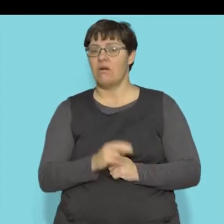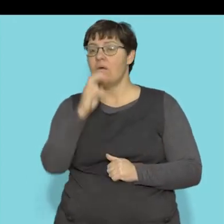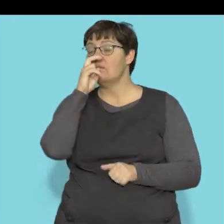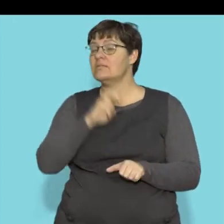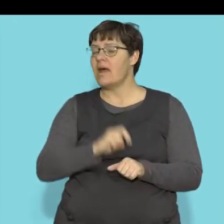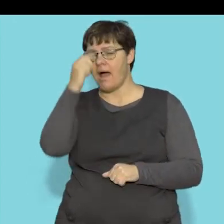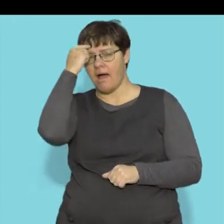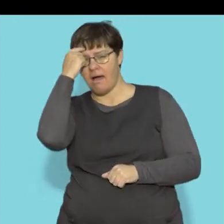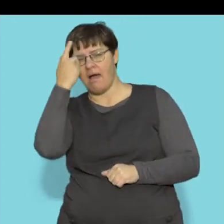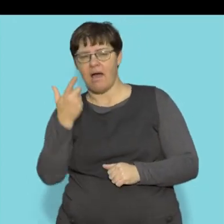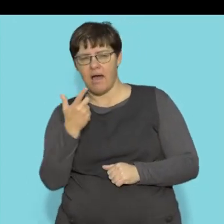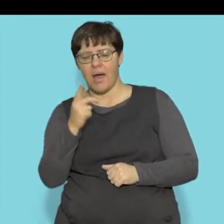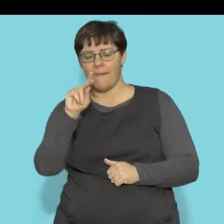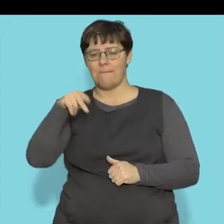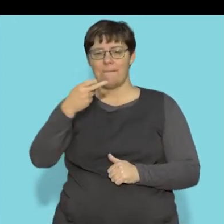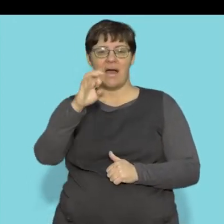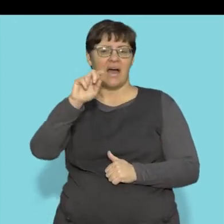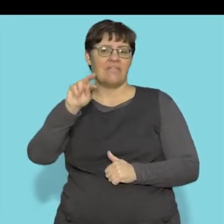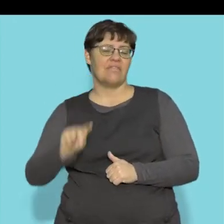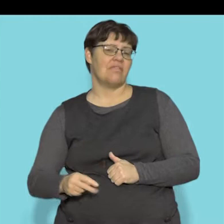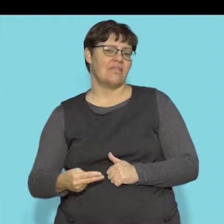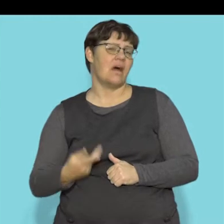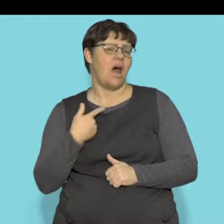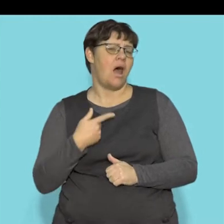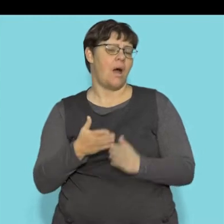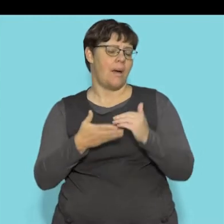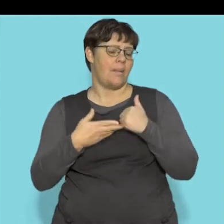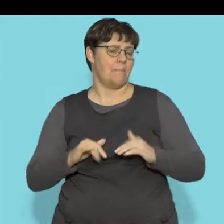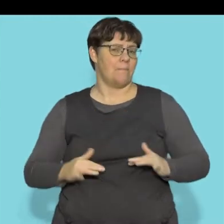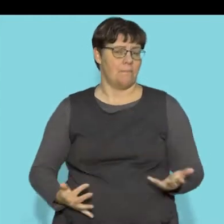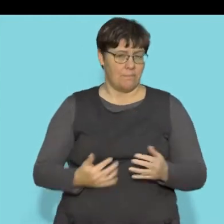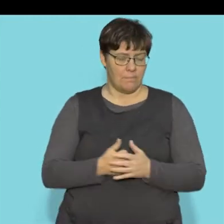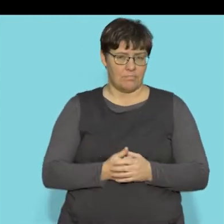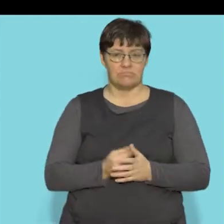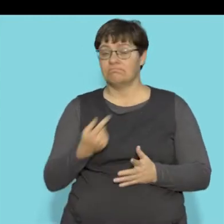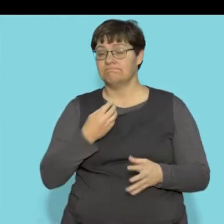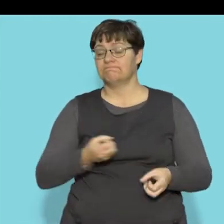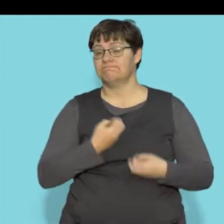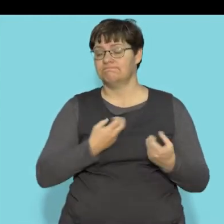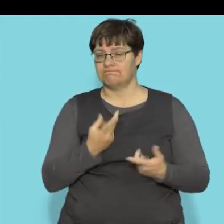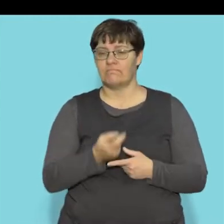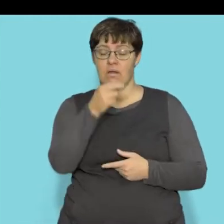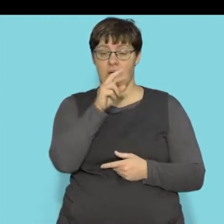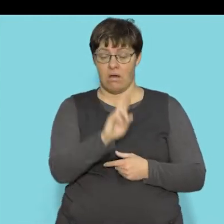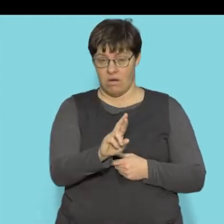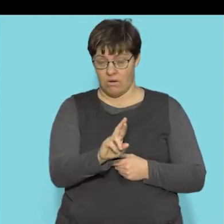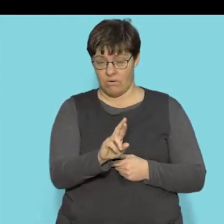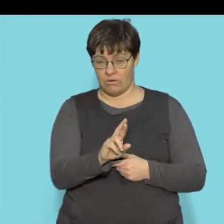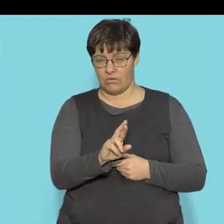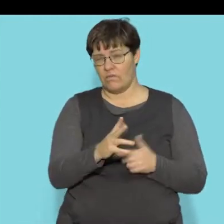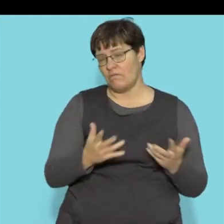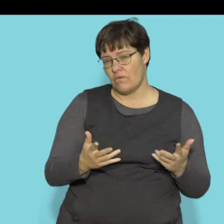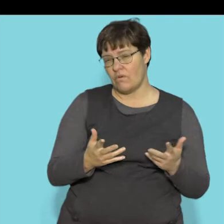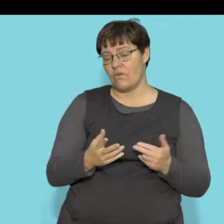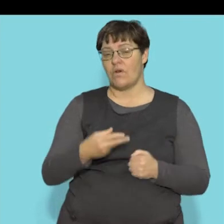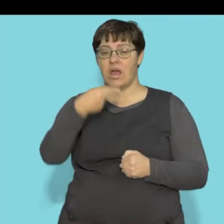we need to be thinking how Pythagoras could be helping me. So if I want to express r in